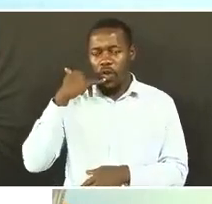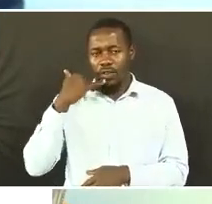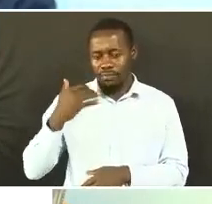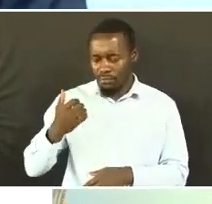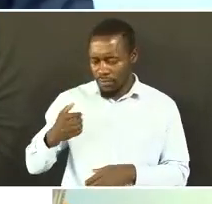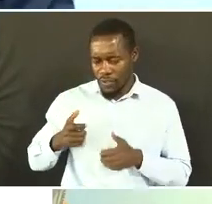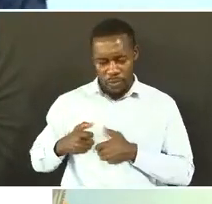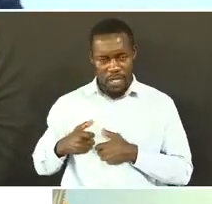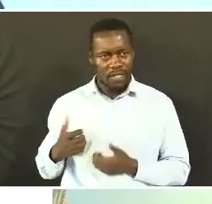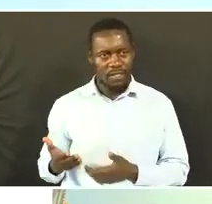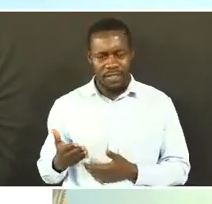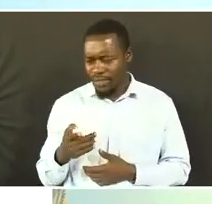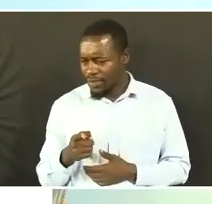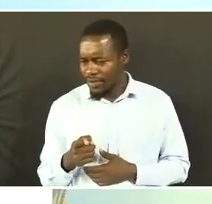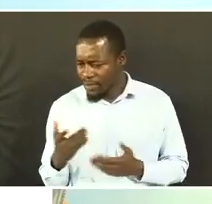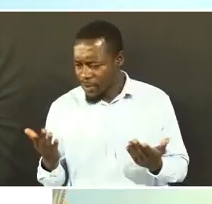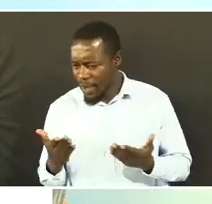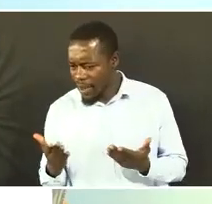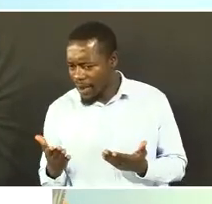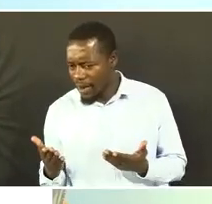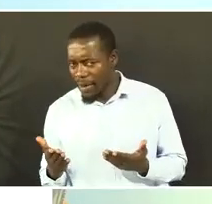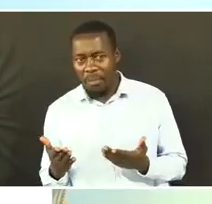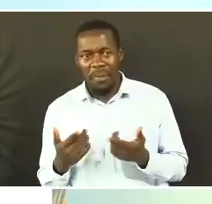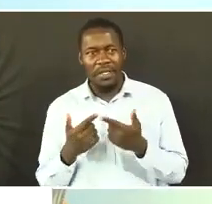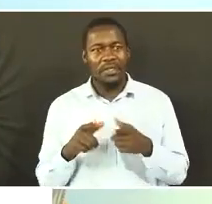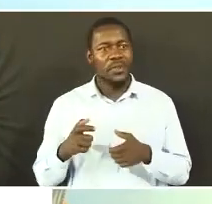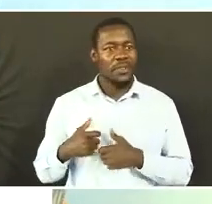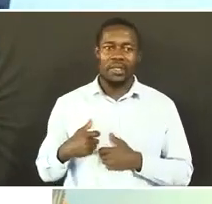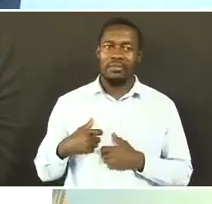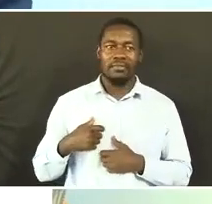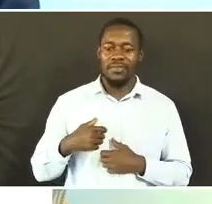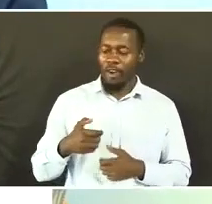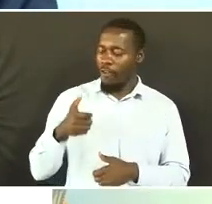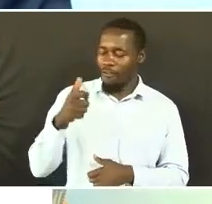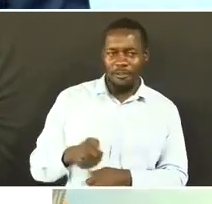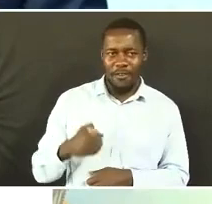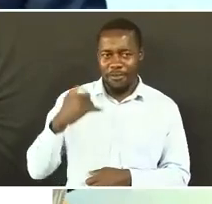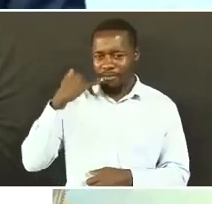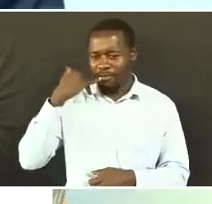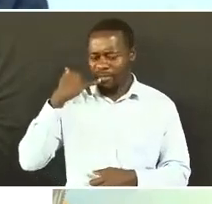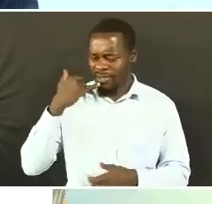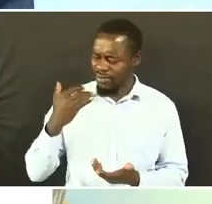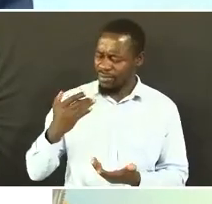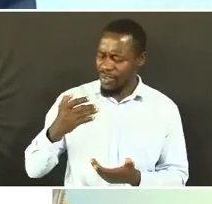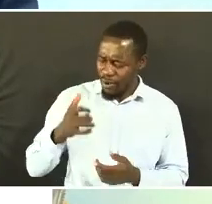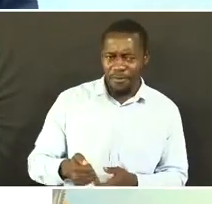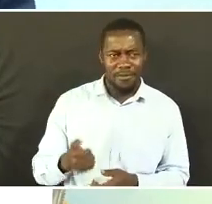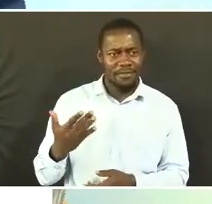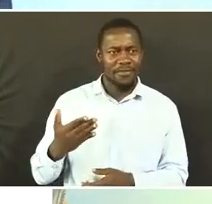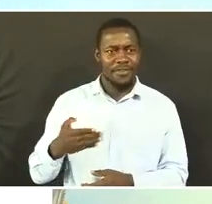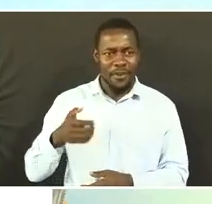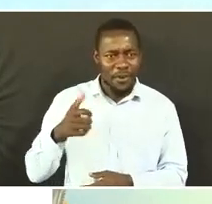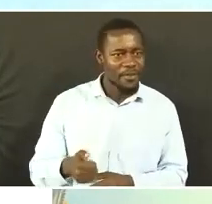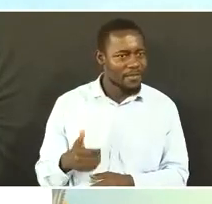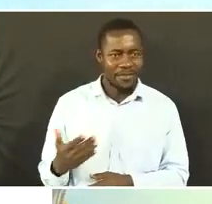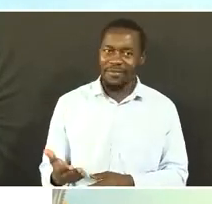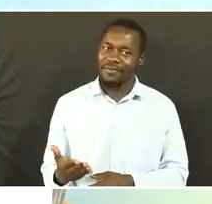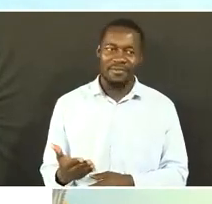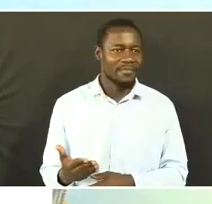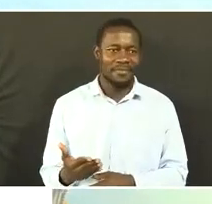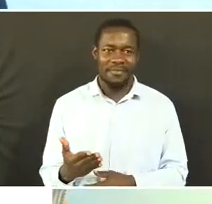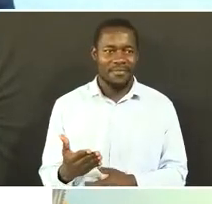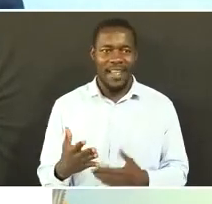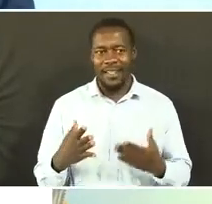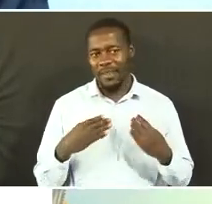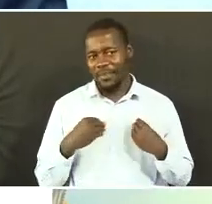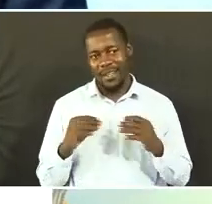days. But they avoided him like a plague. In particular, his insurance and investment friends,